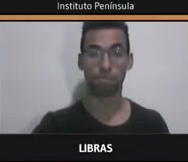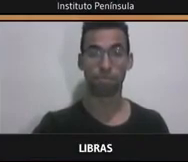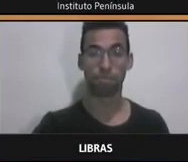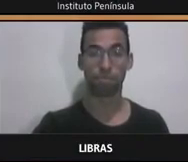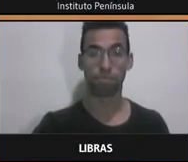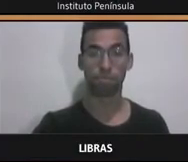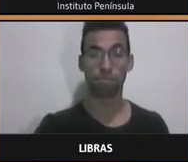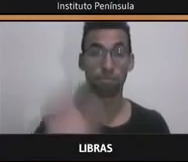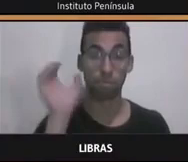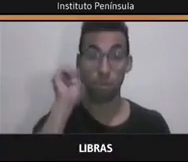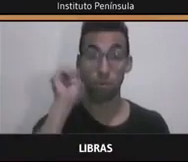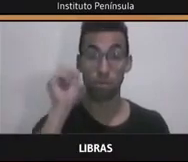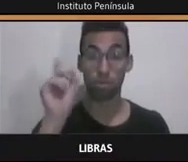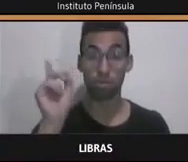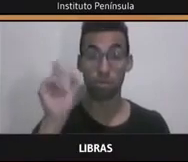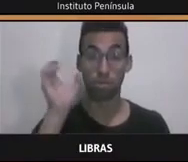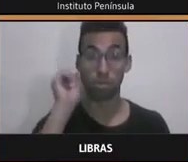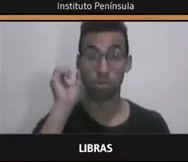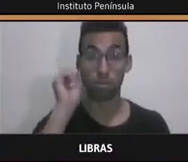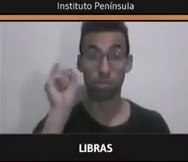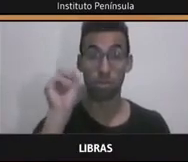países que já